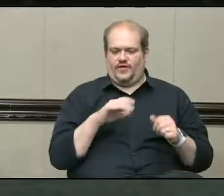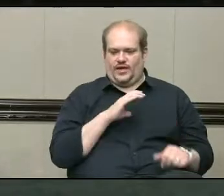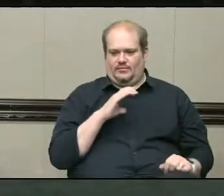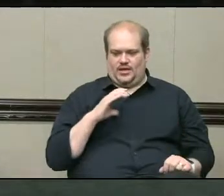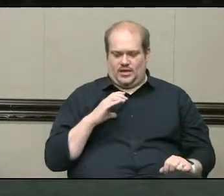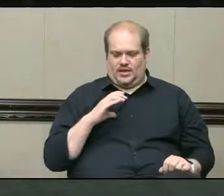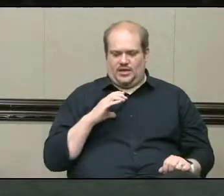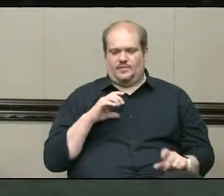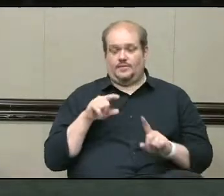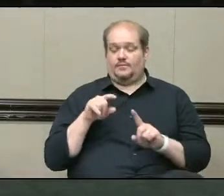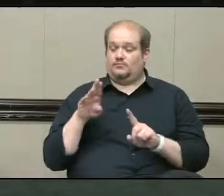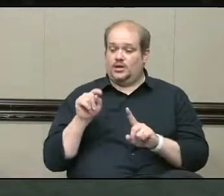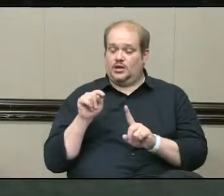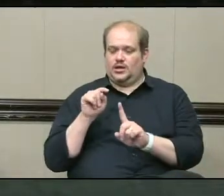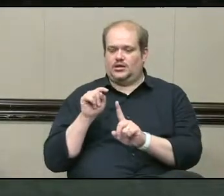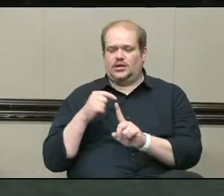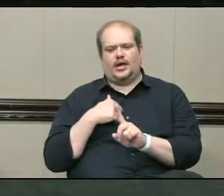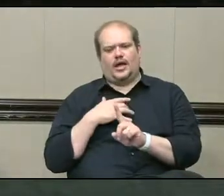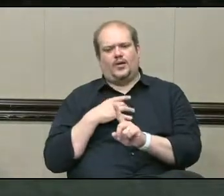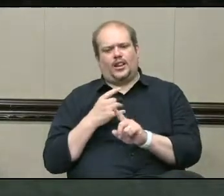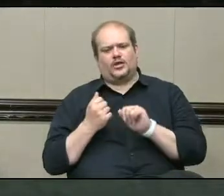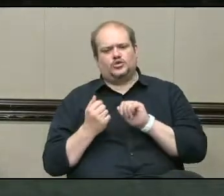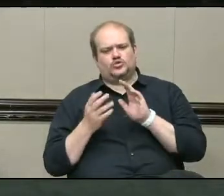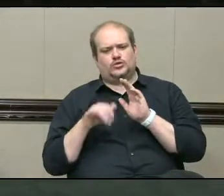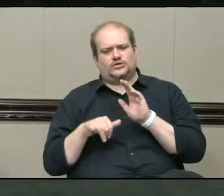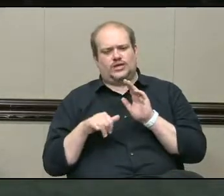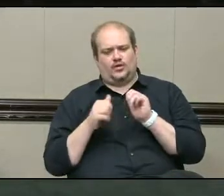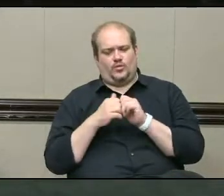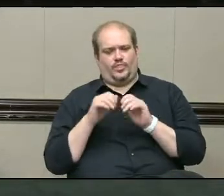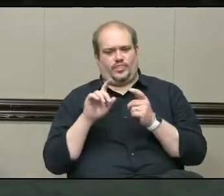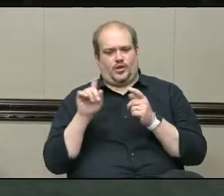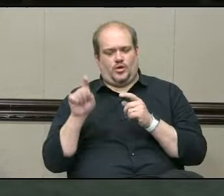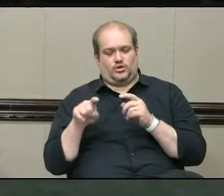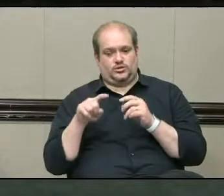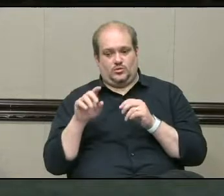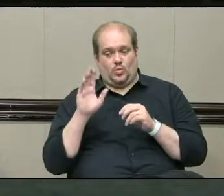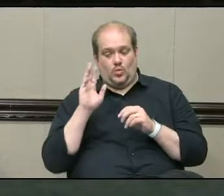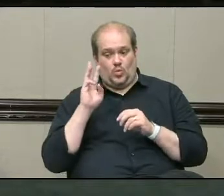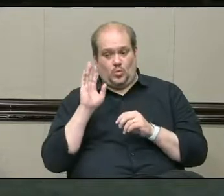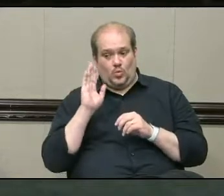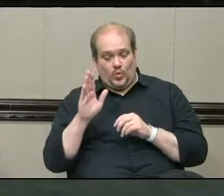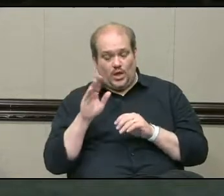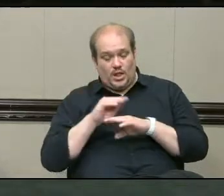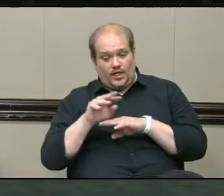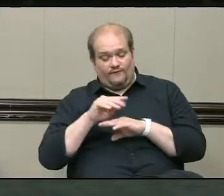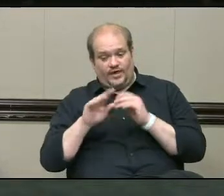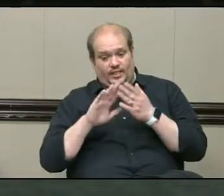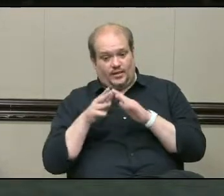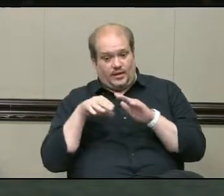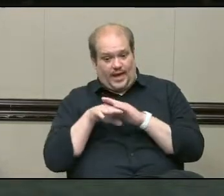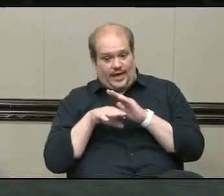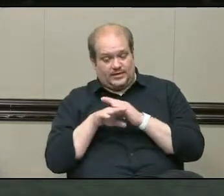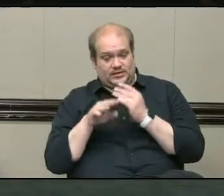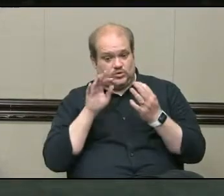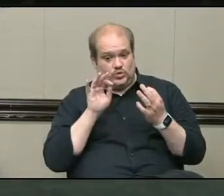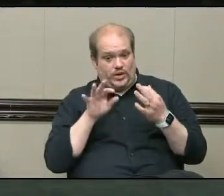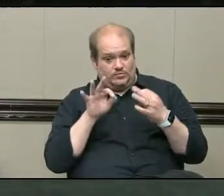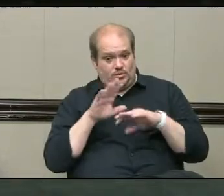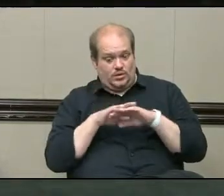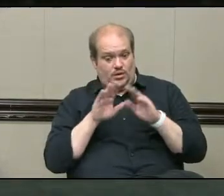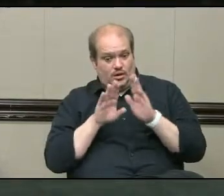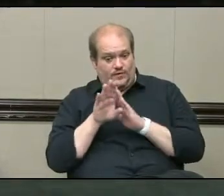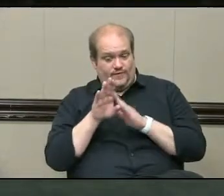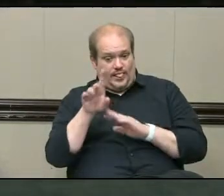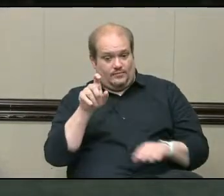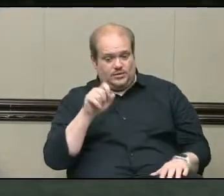committee, but I would like to address that specific question about, will that affect the community's access to input on